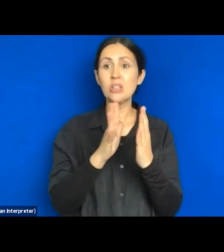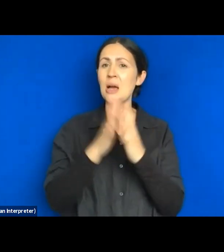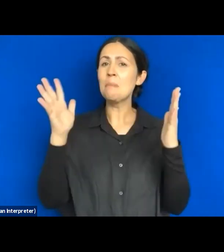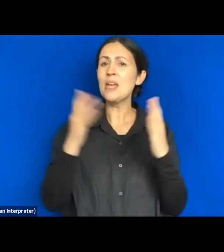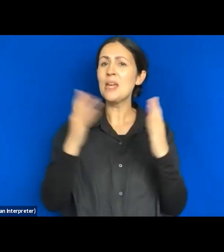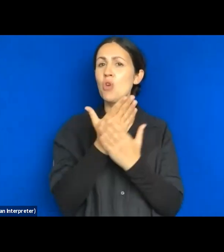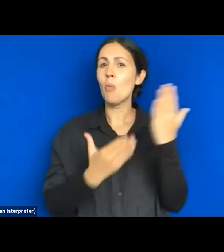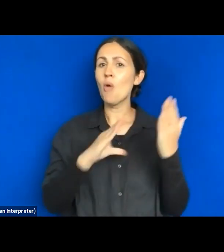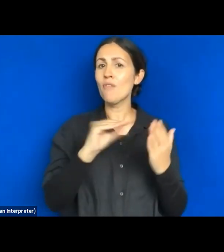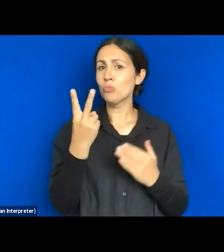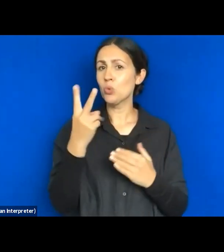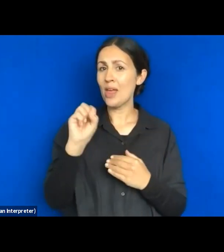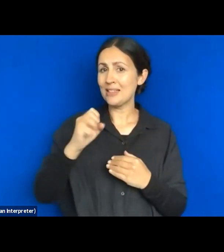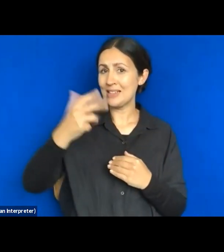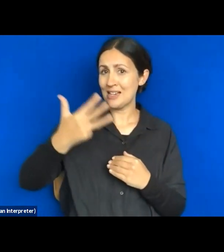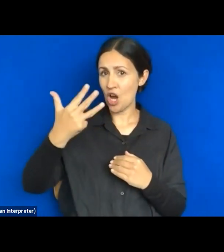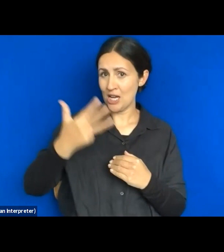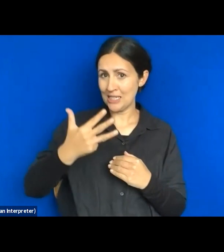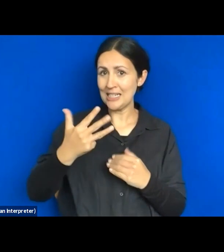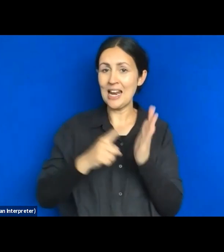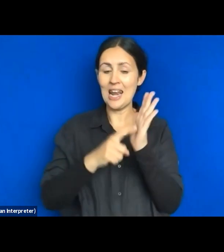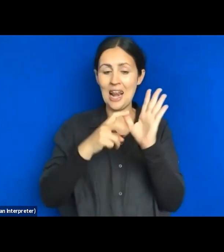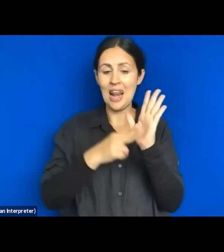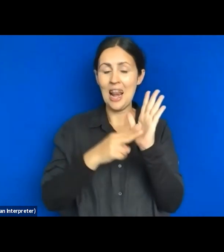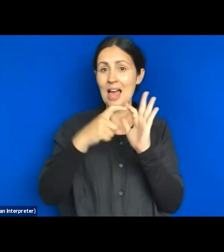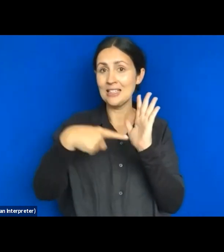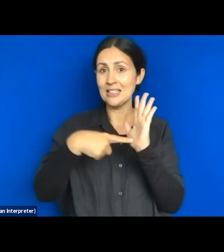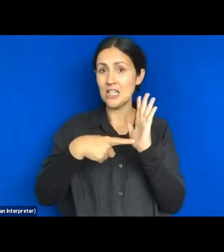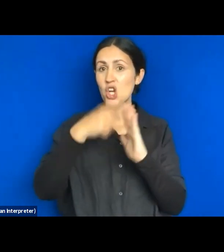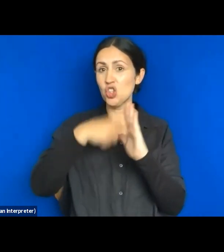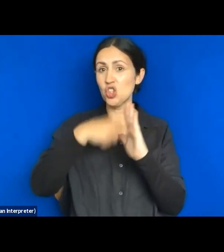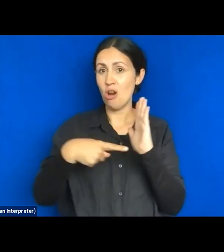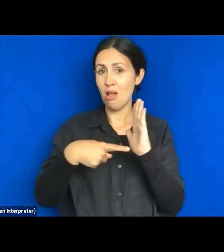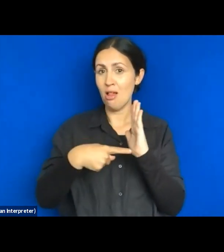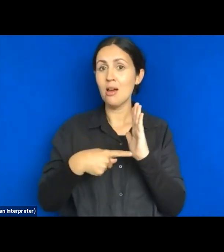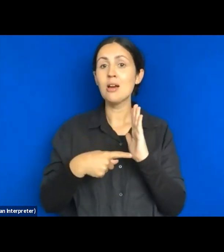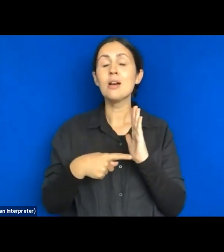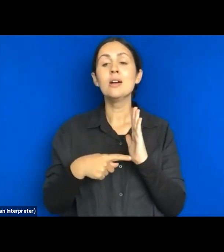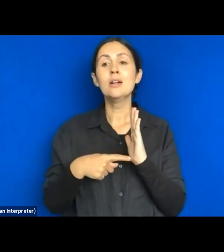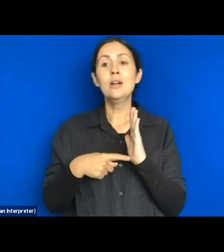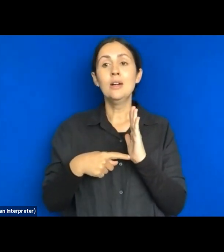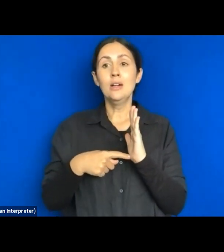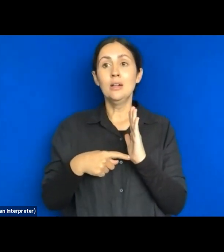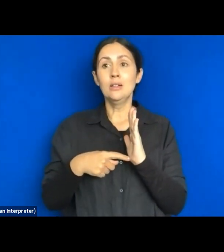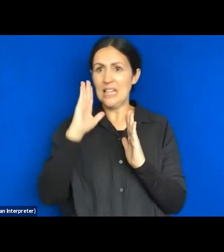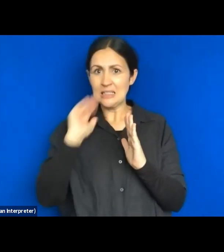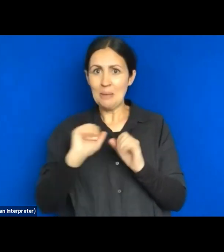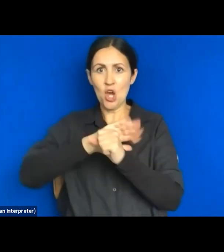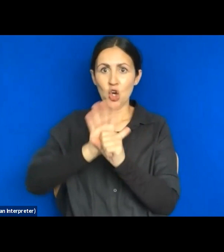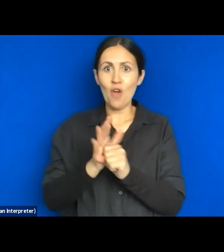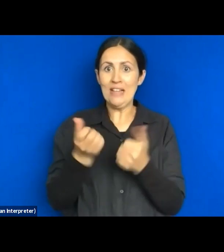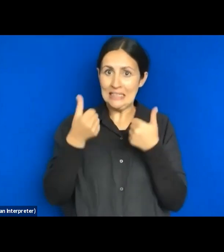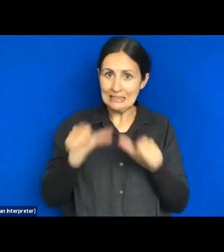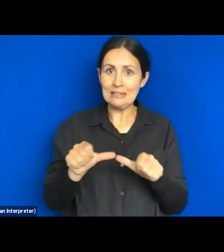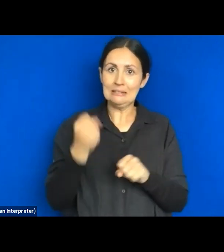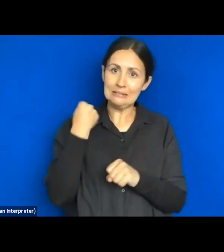in 2019 in The Lancet. And that has continued through the COVID-19 crisis with a laudable